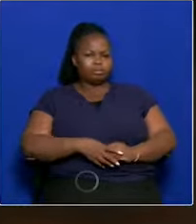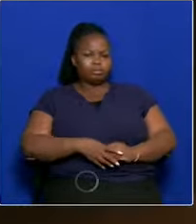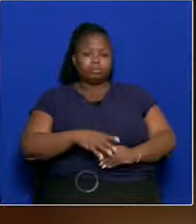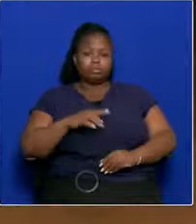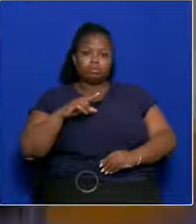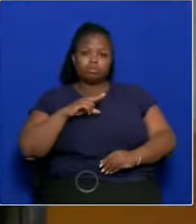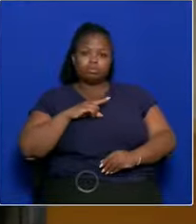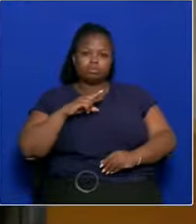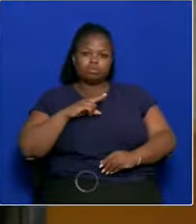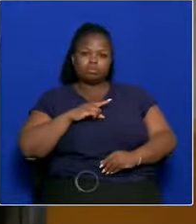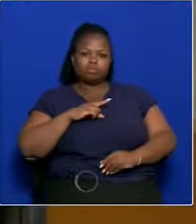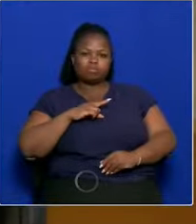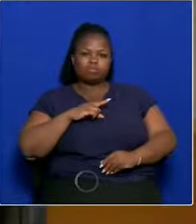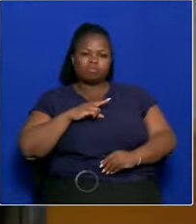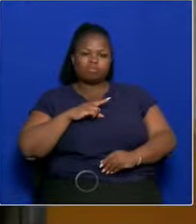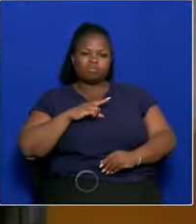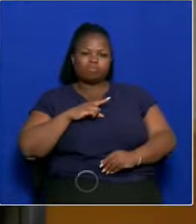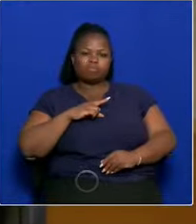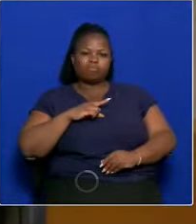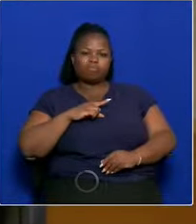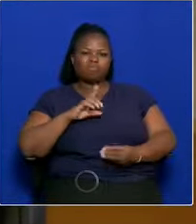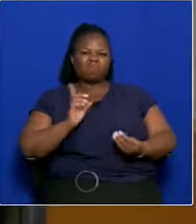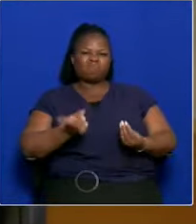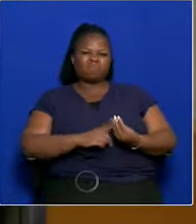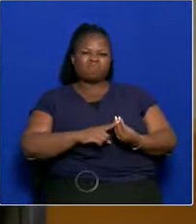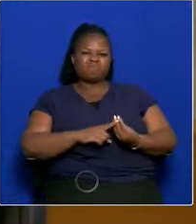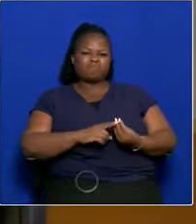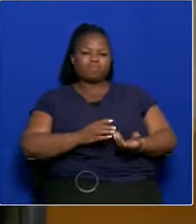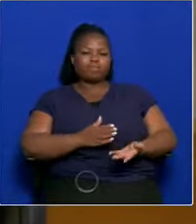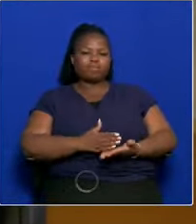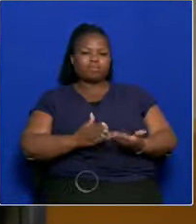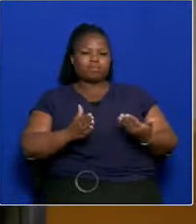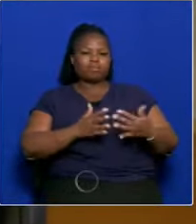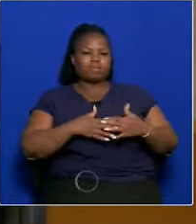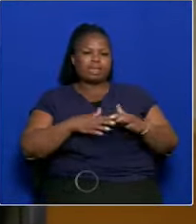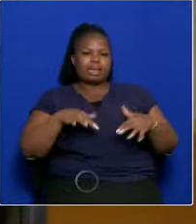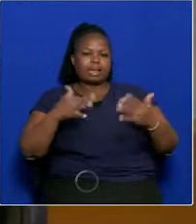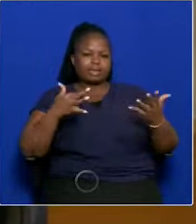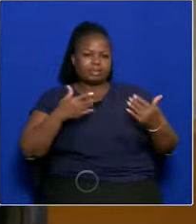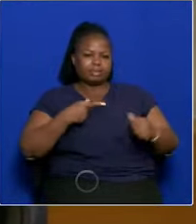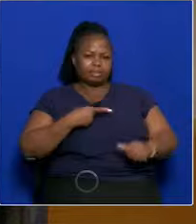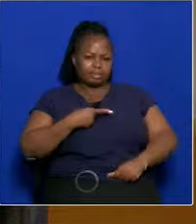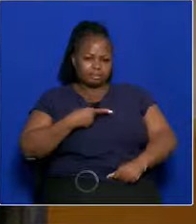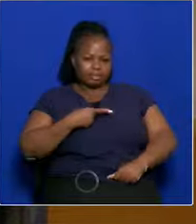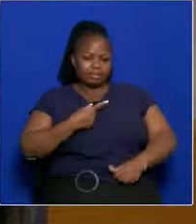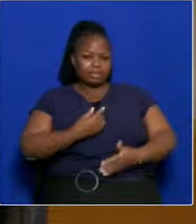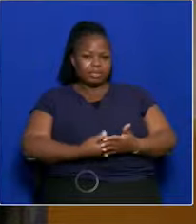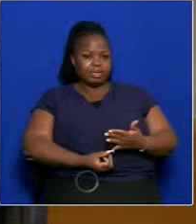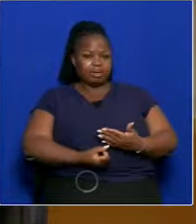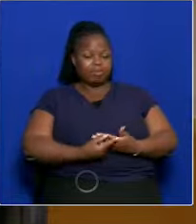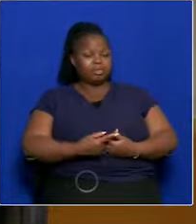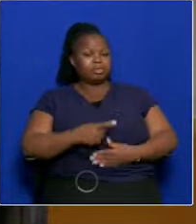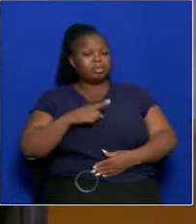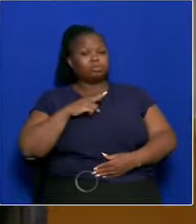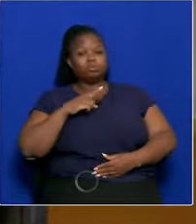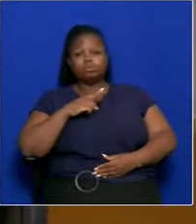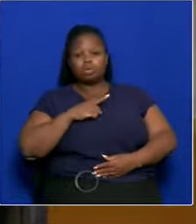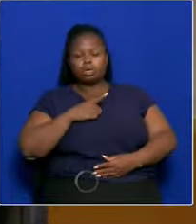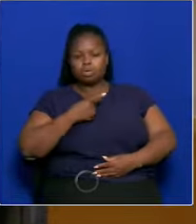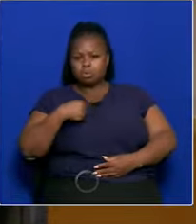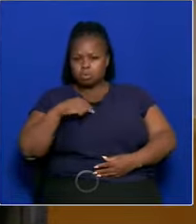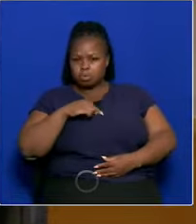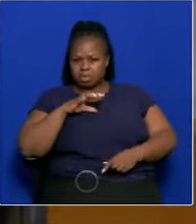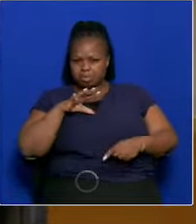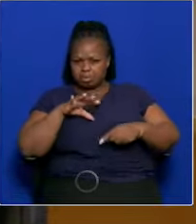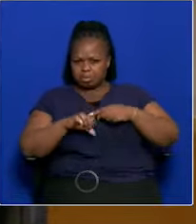impunity, people may be quite careless, which is why, for example, we are finding so